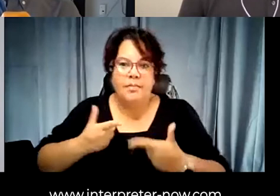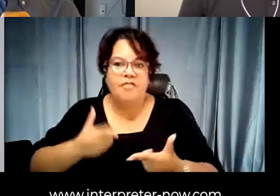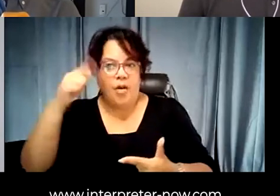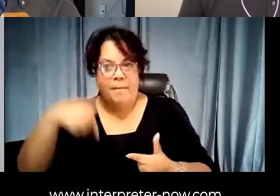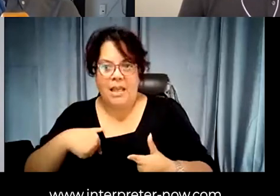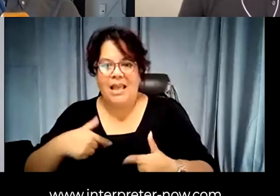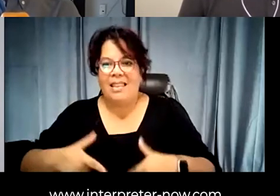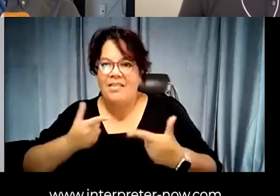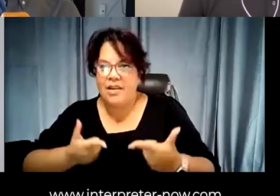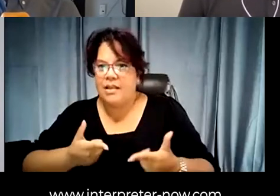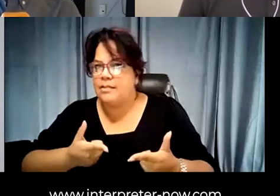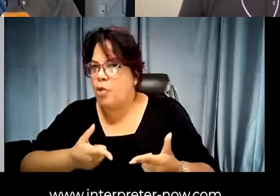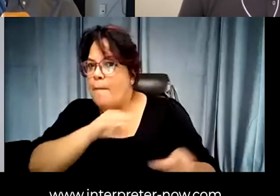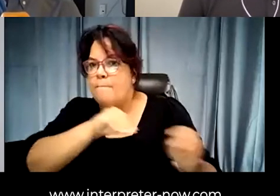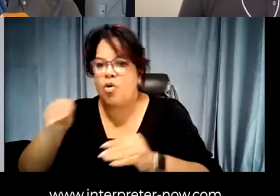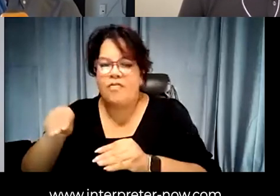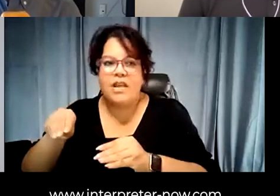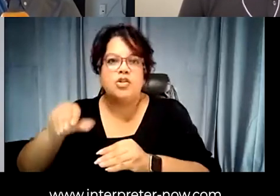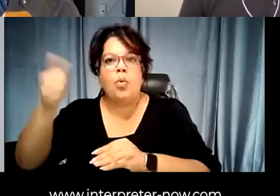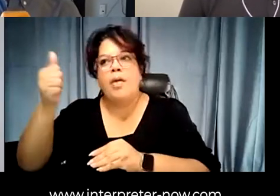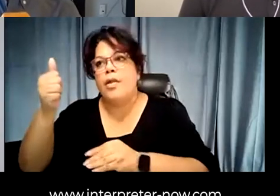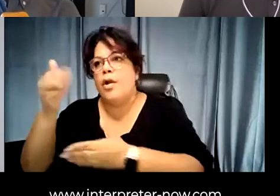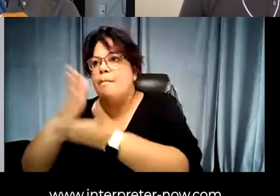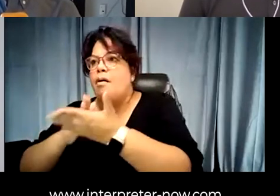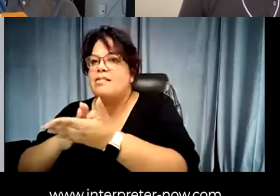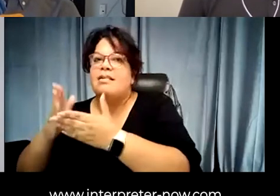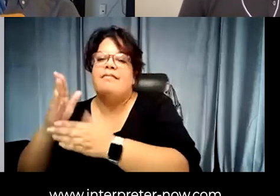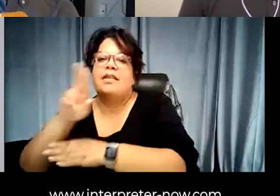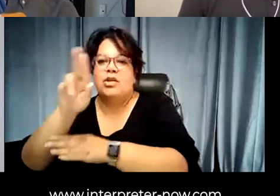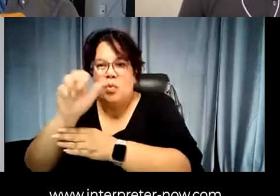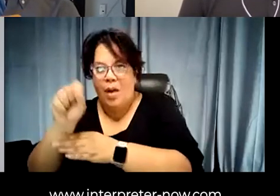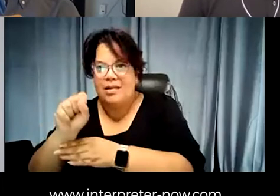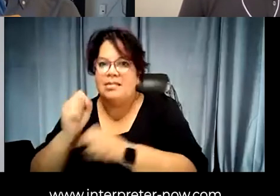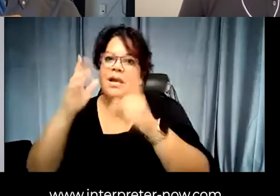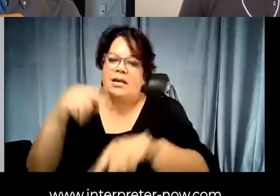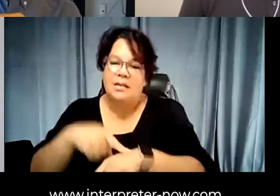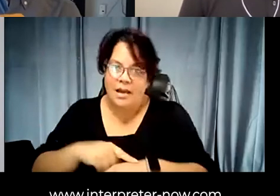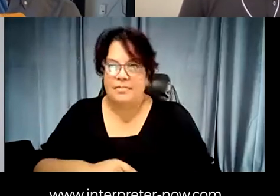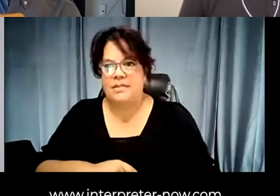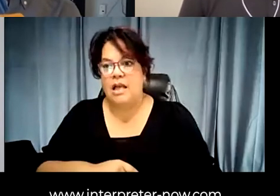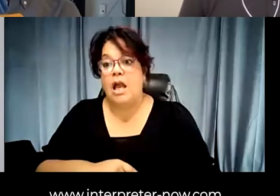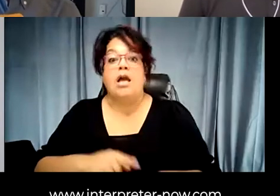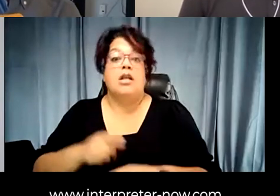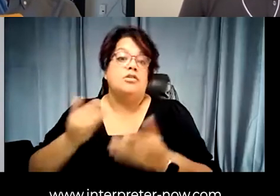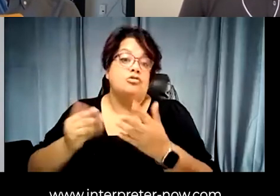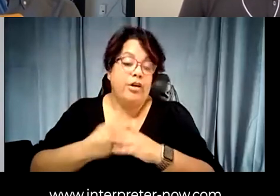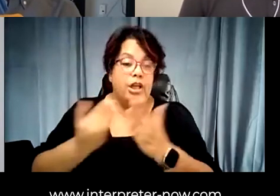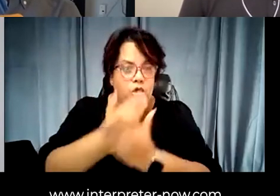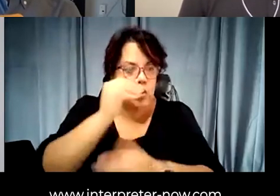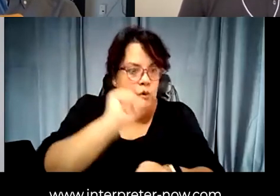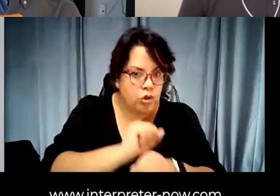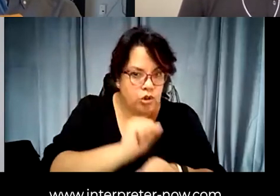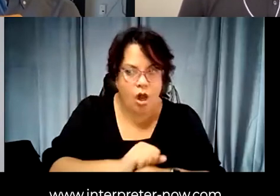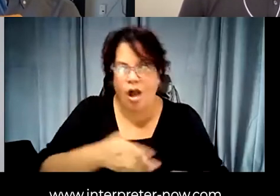a dual-income household moving across the country multiple times within a year, dealing with starting new jobs and career, an aging,